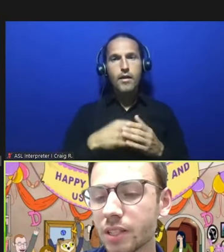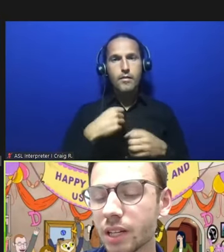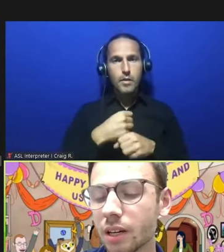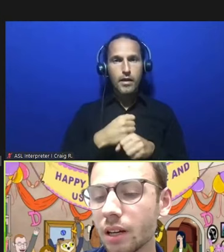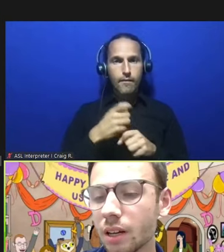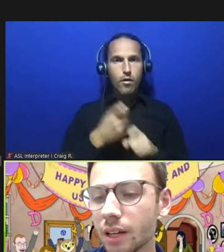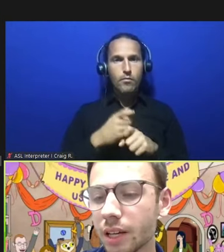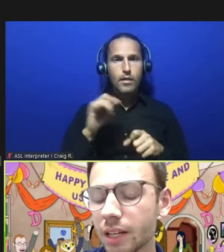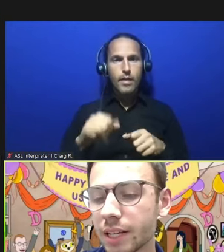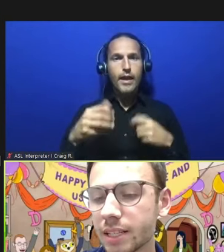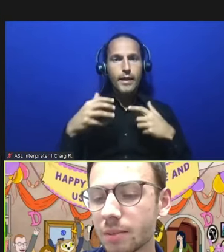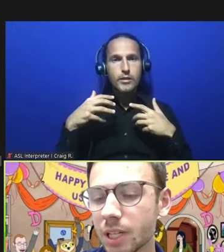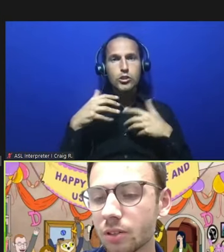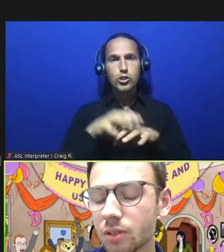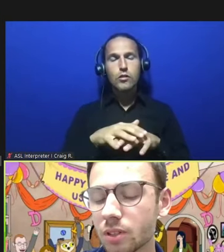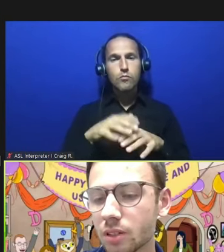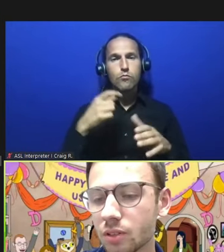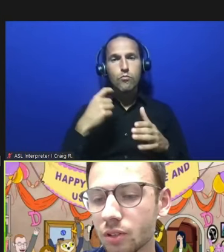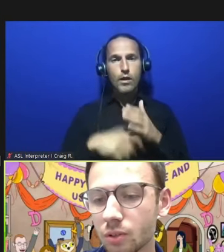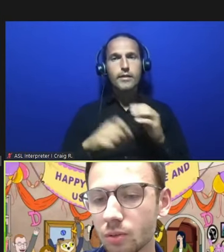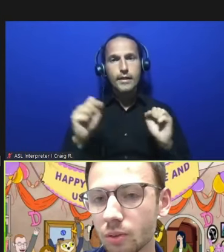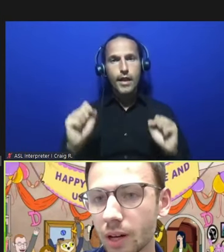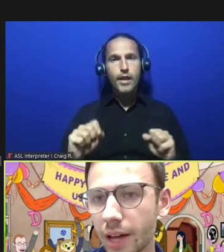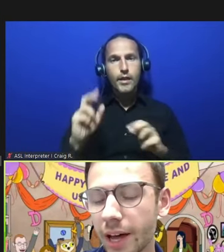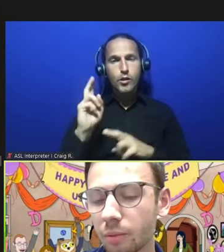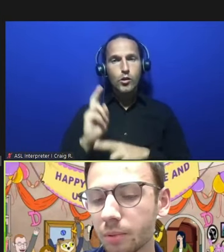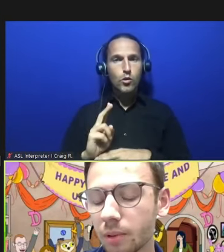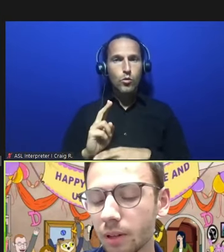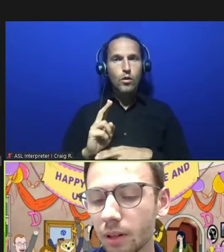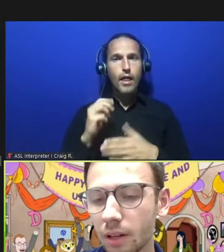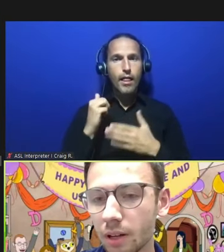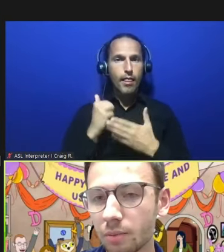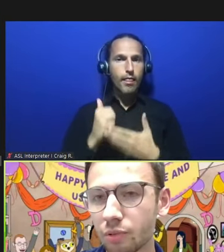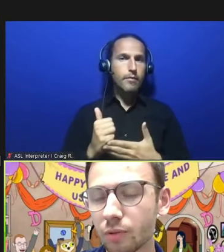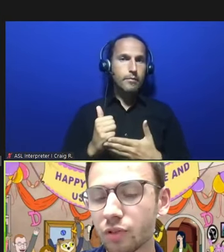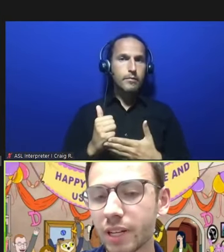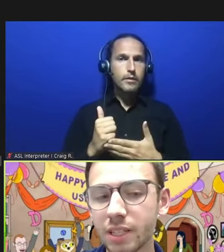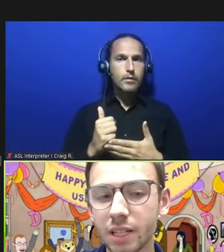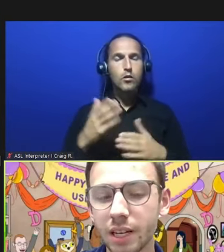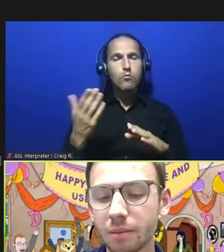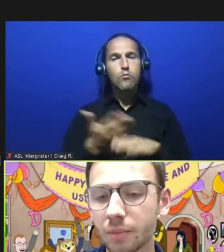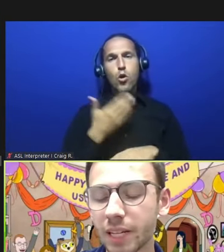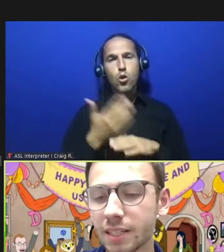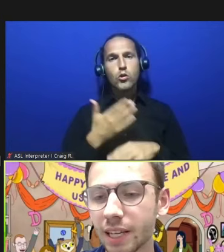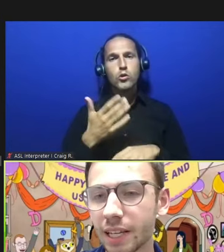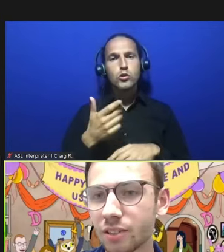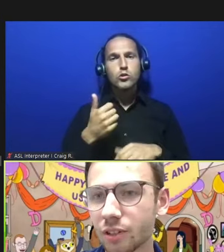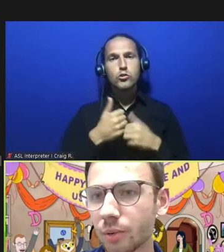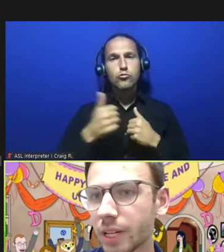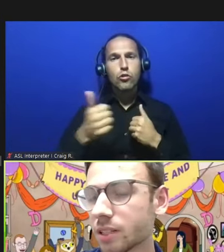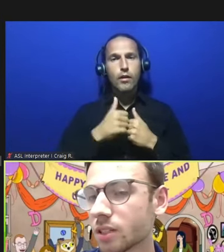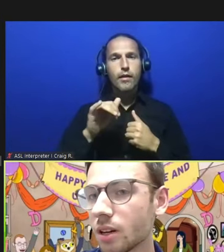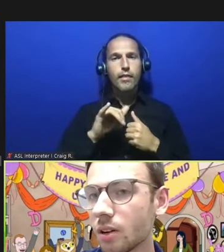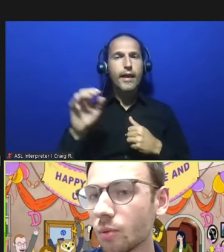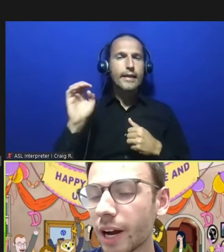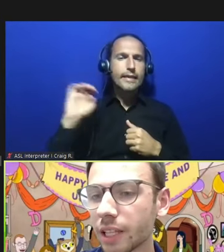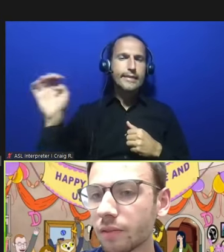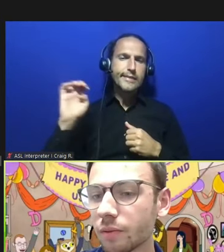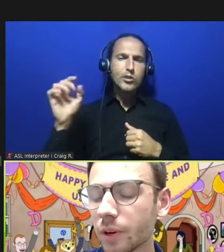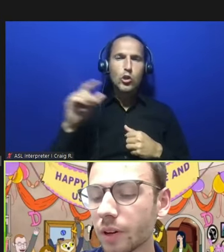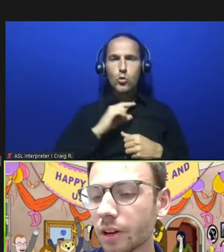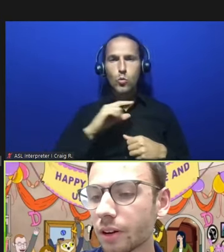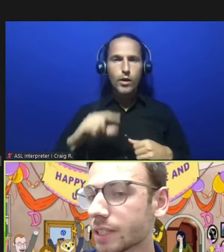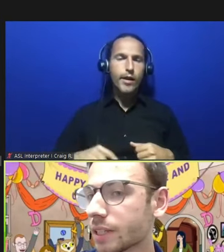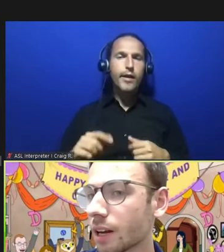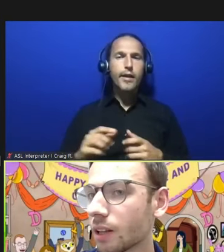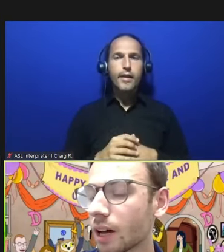congestion pricing can easily be used to help improve transit in places like Eastern Queens, where I